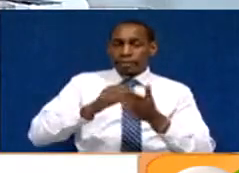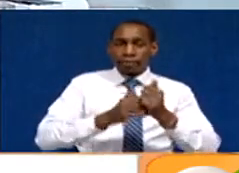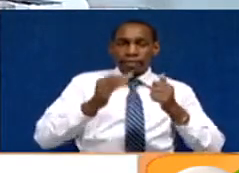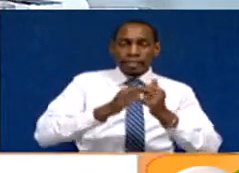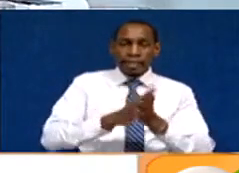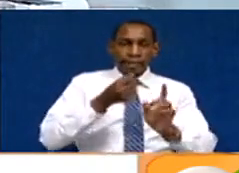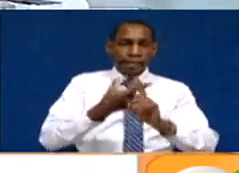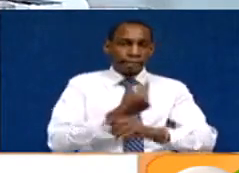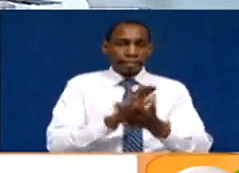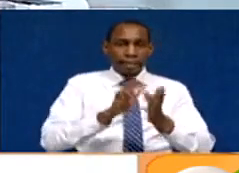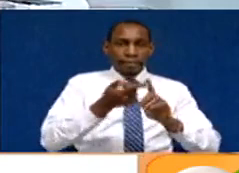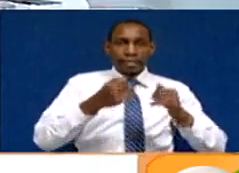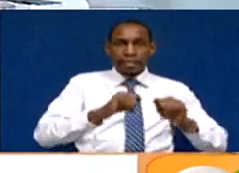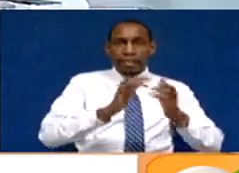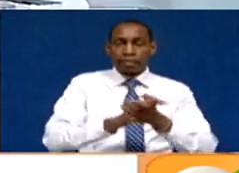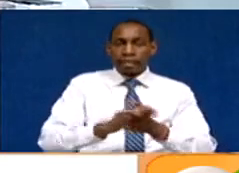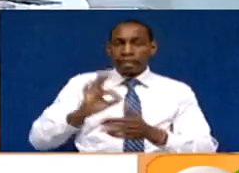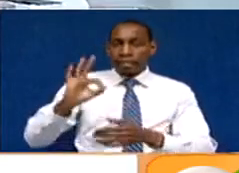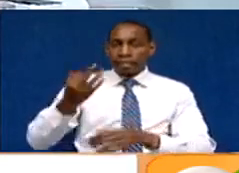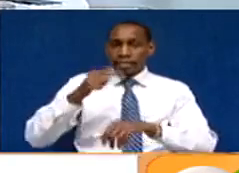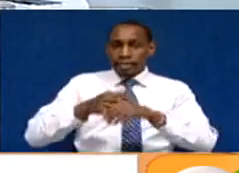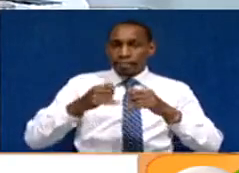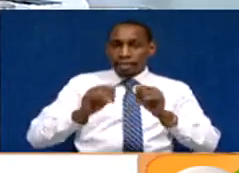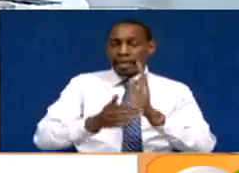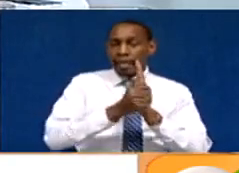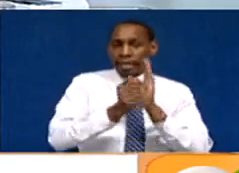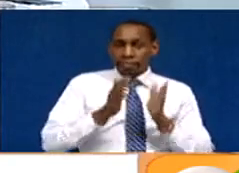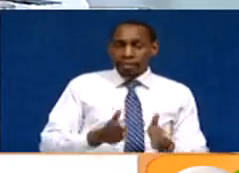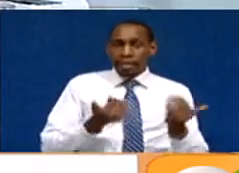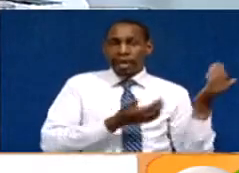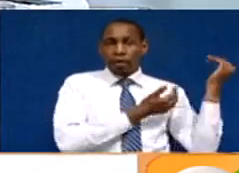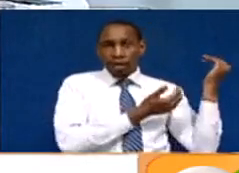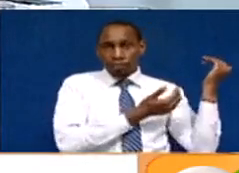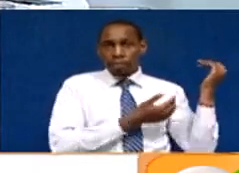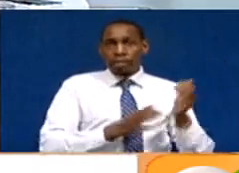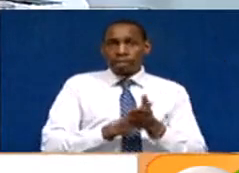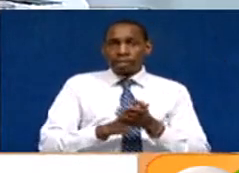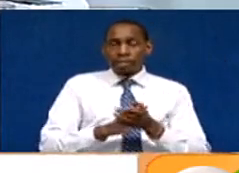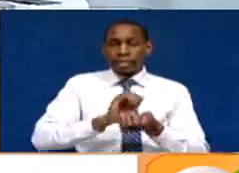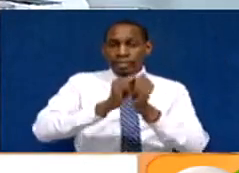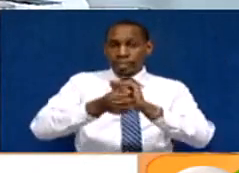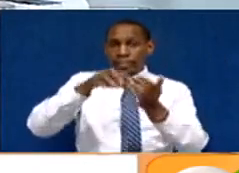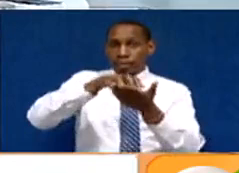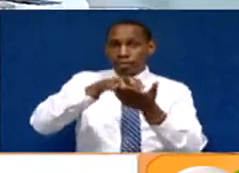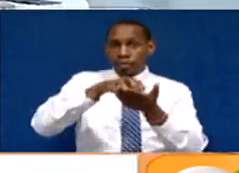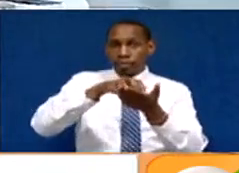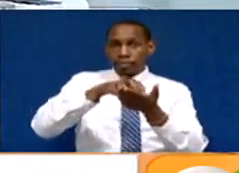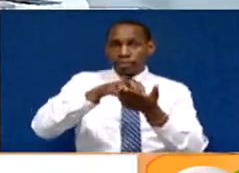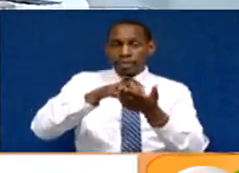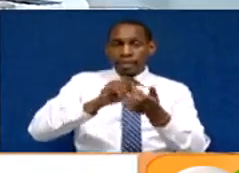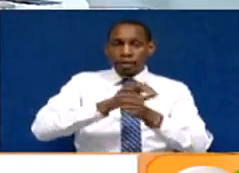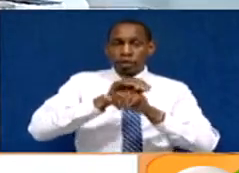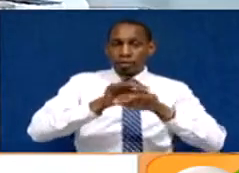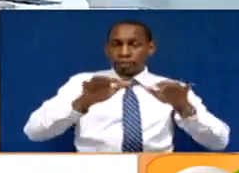nasal vaccines in clinical development are in phase 3 trials, with scientists banking on them as a game changer for the